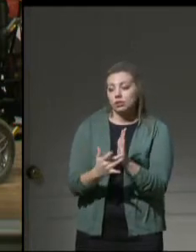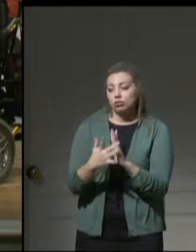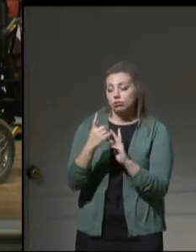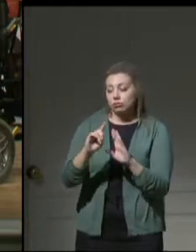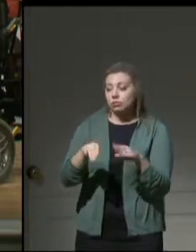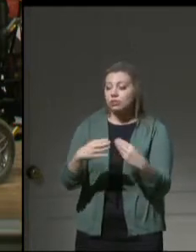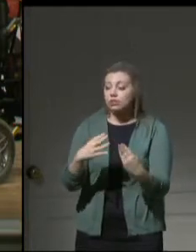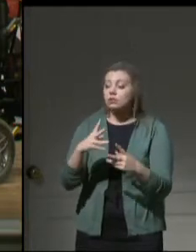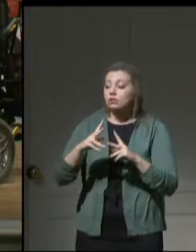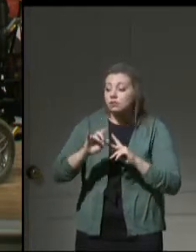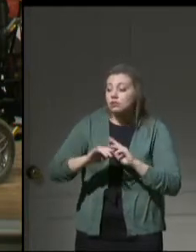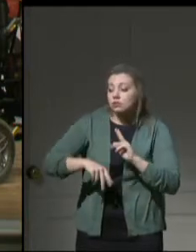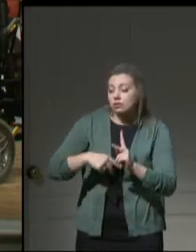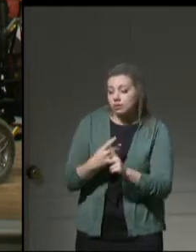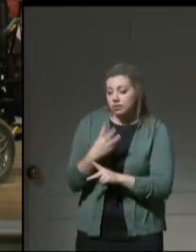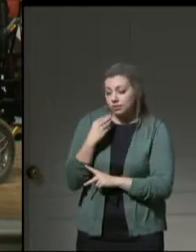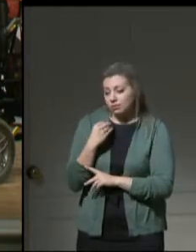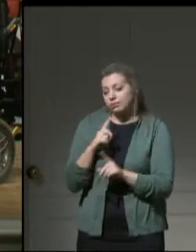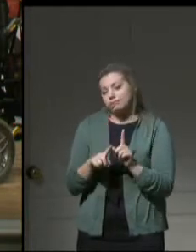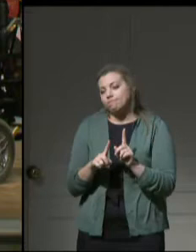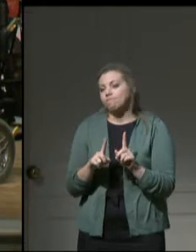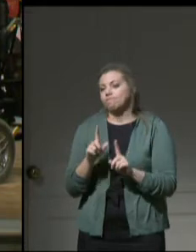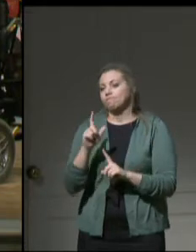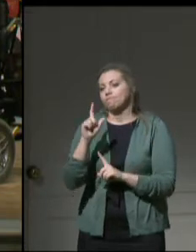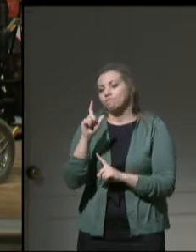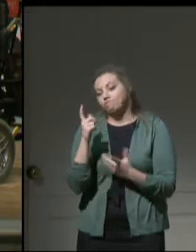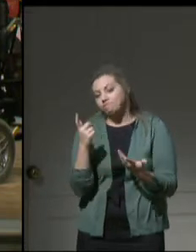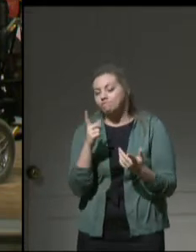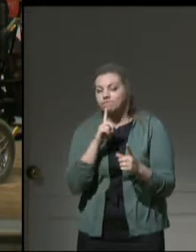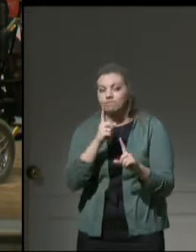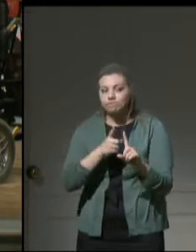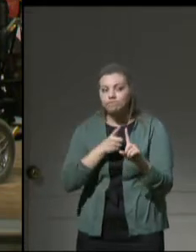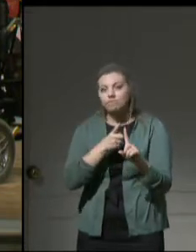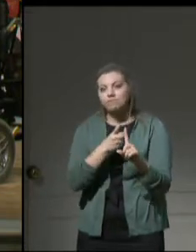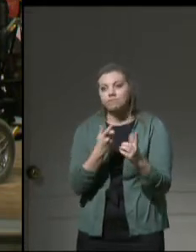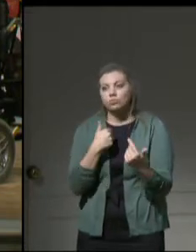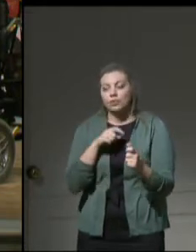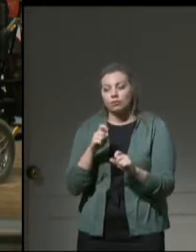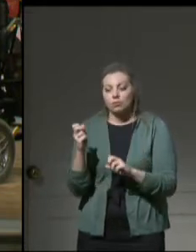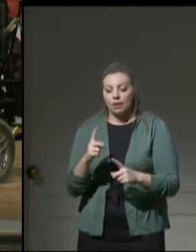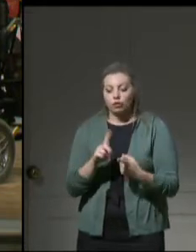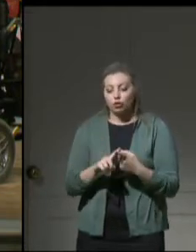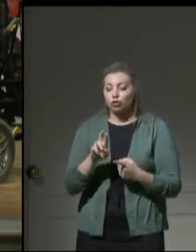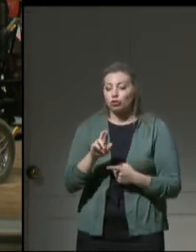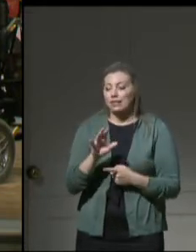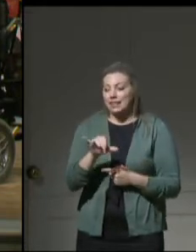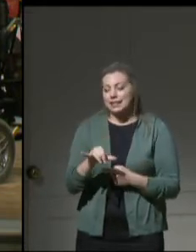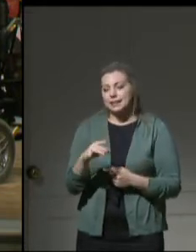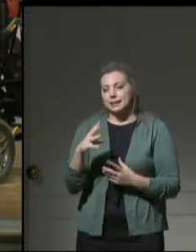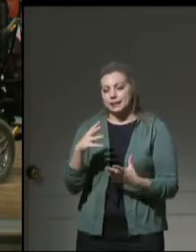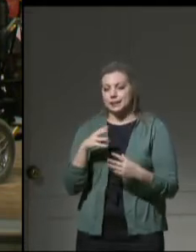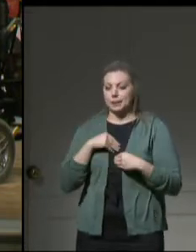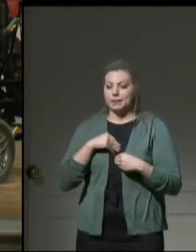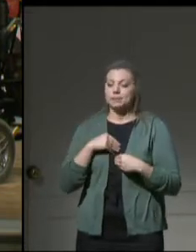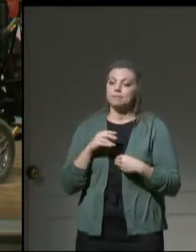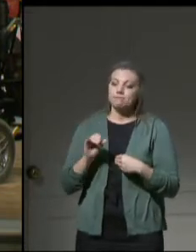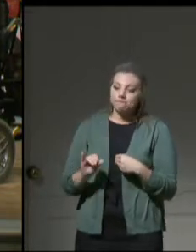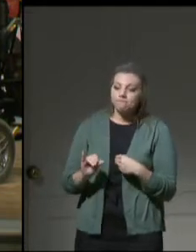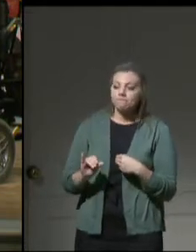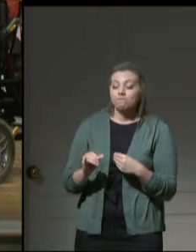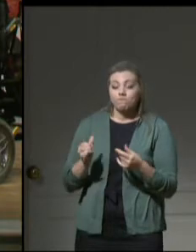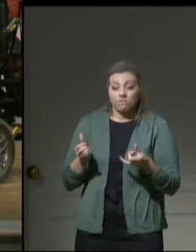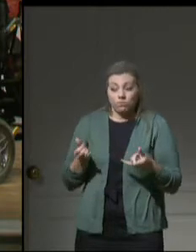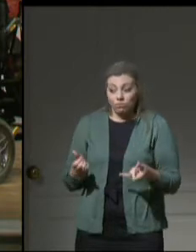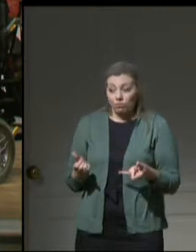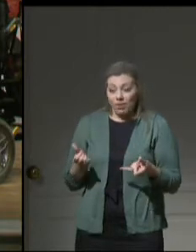these types of experiences, but, ultimately we have to kind of, come back to reality and accept that, it is right